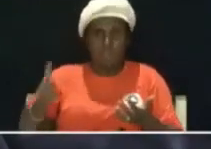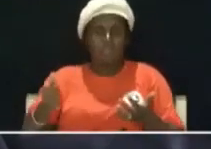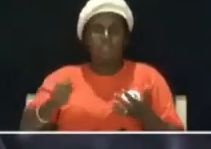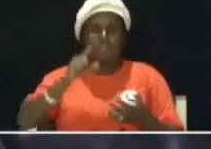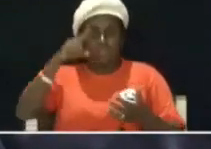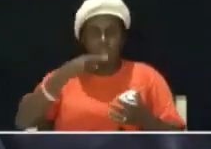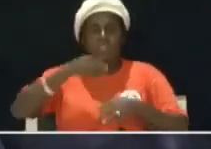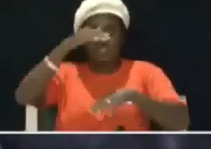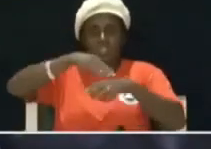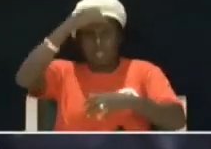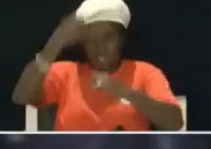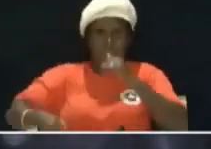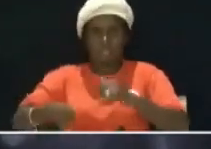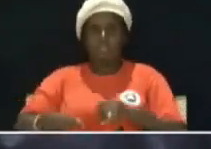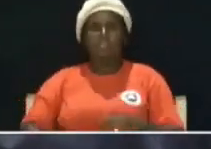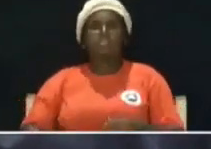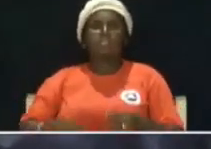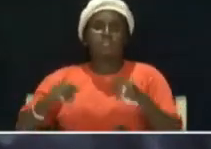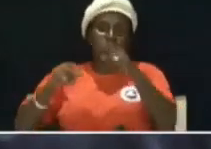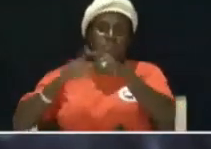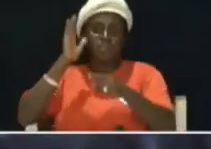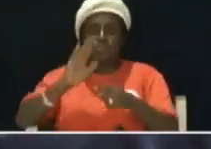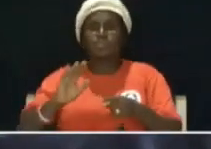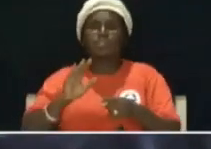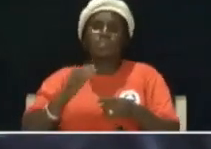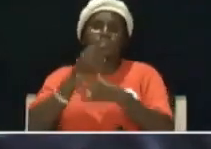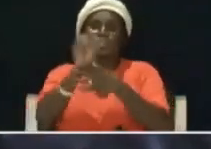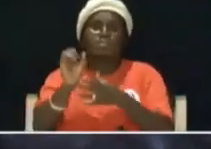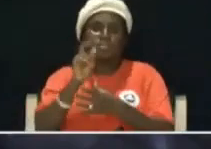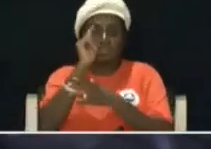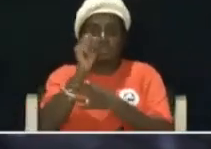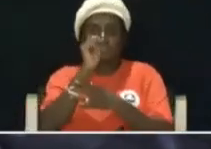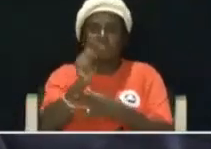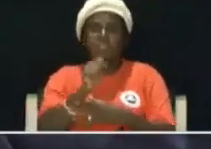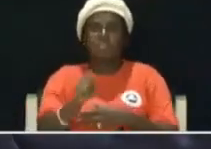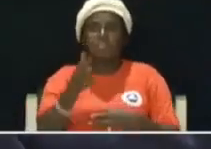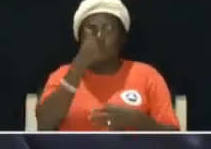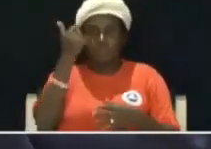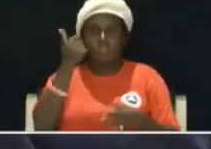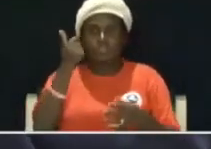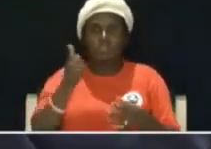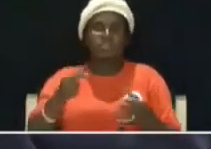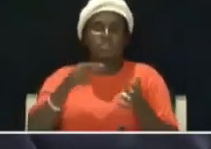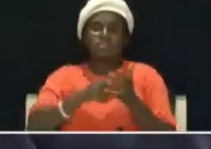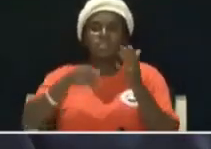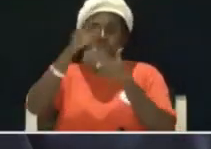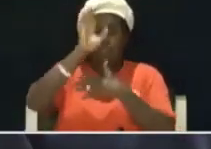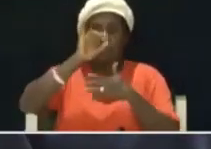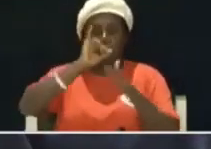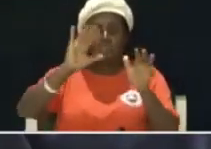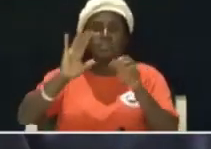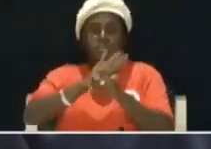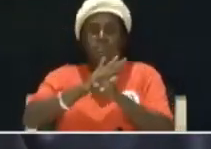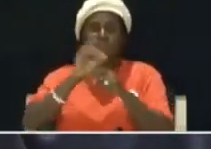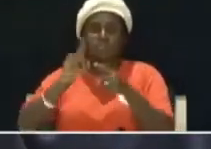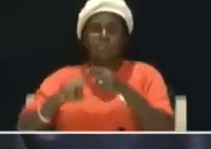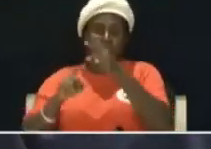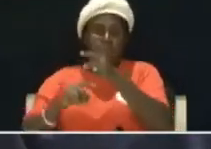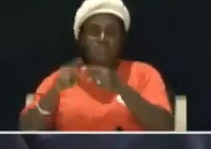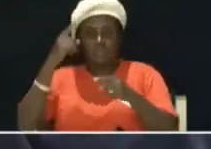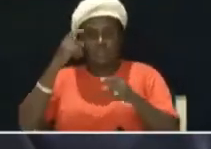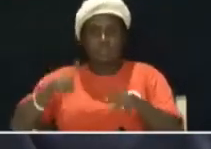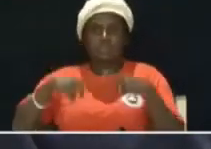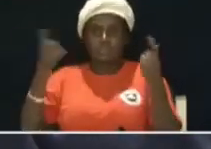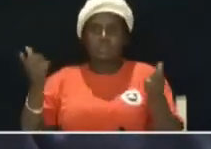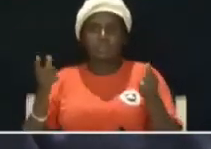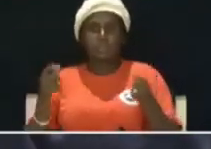last, I will share my testimony. Because this God is wonderful to me for my life. If